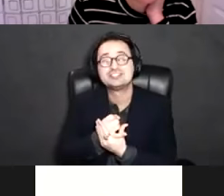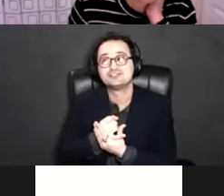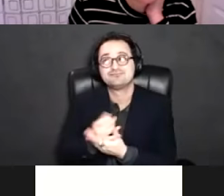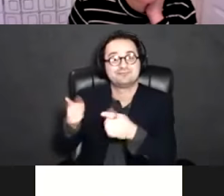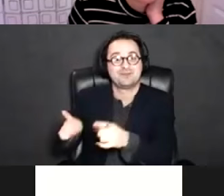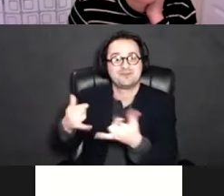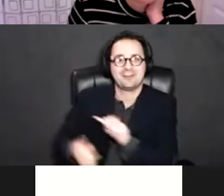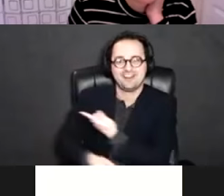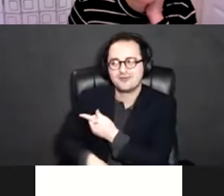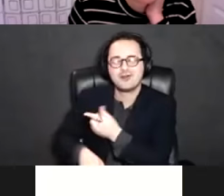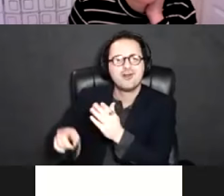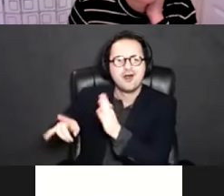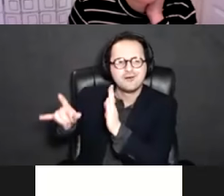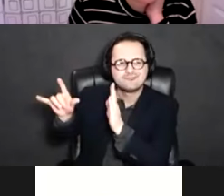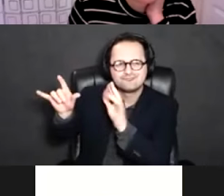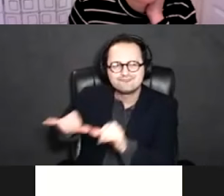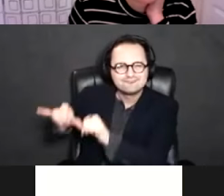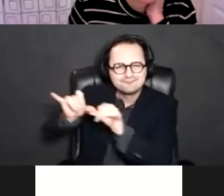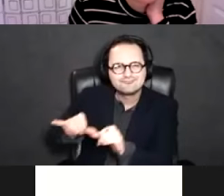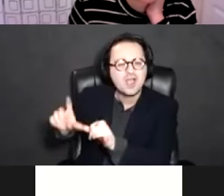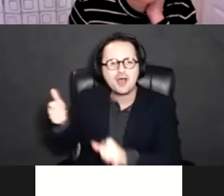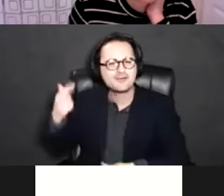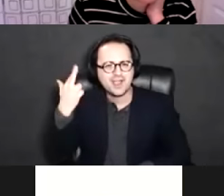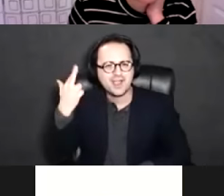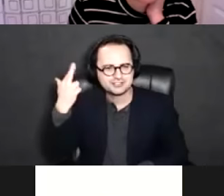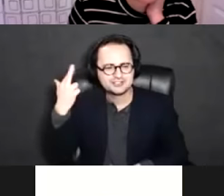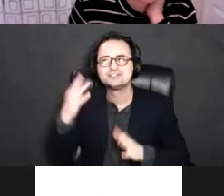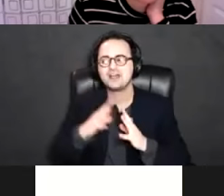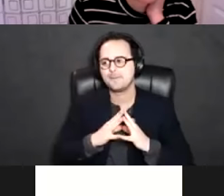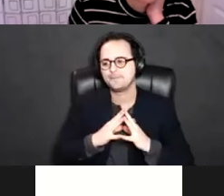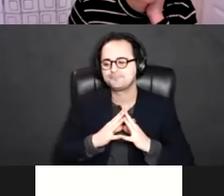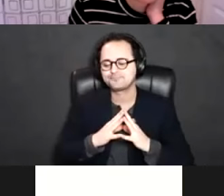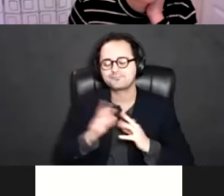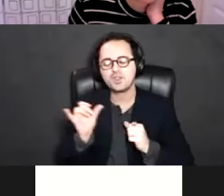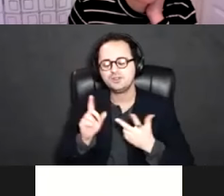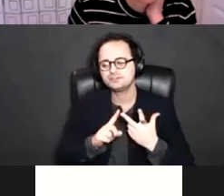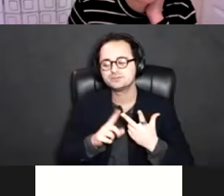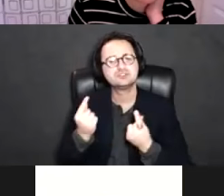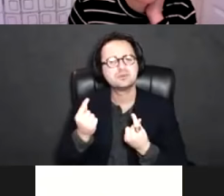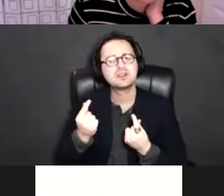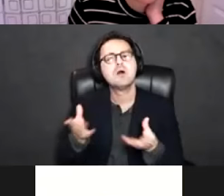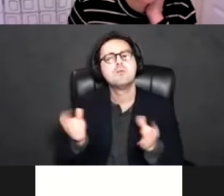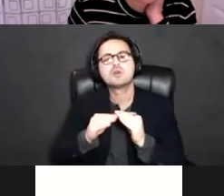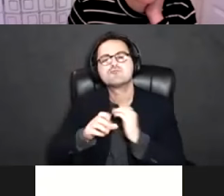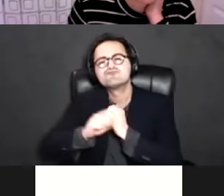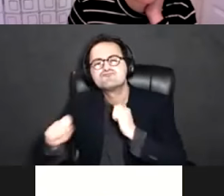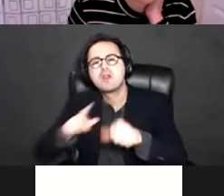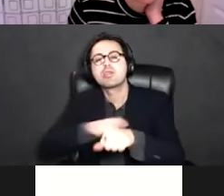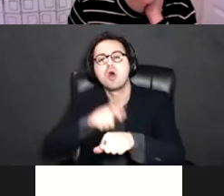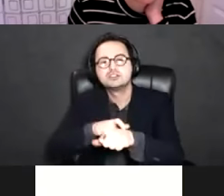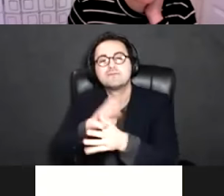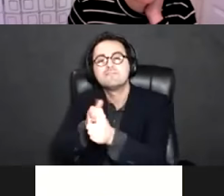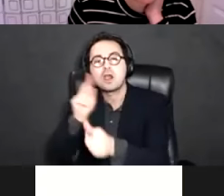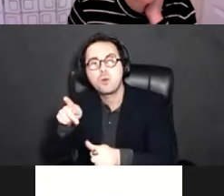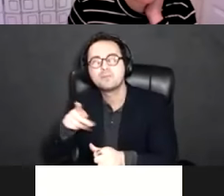now where we're measuring a lot of these other factors. We're also doing longer term follow-up, so at 6 months and 12 months.